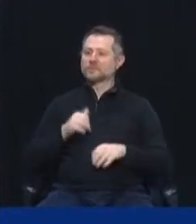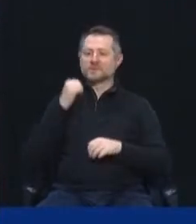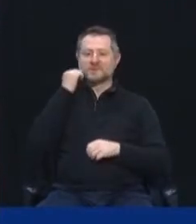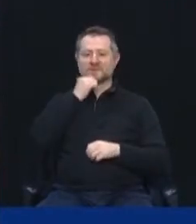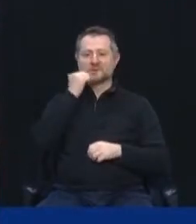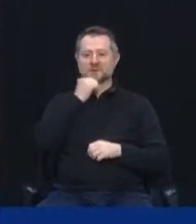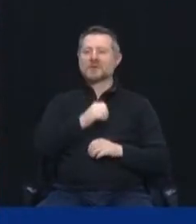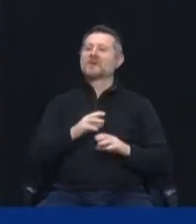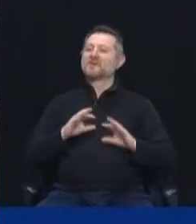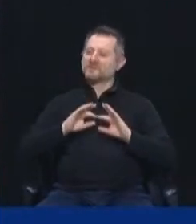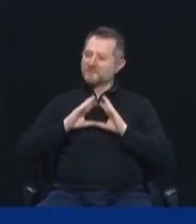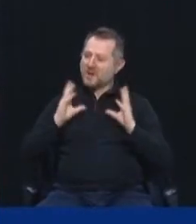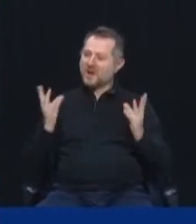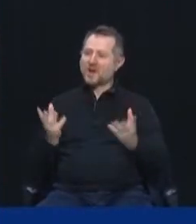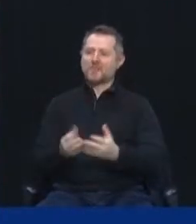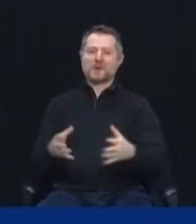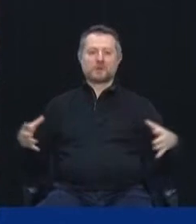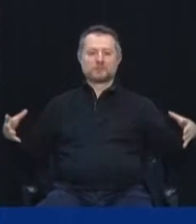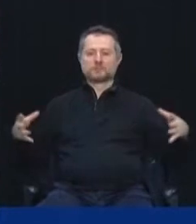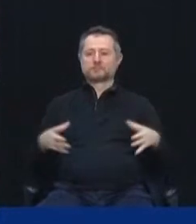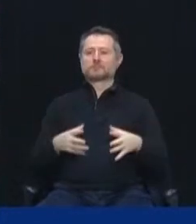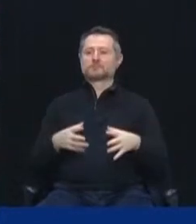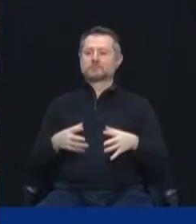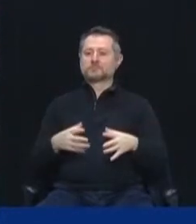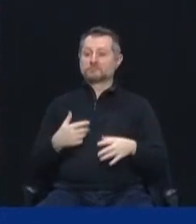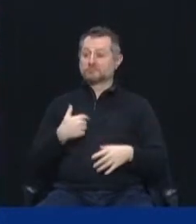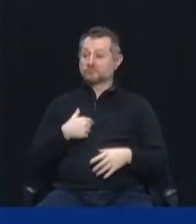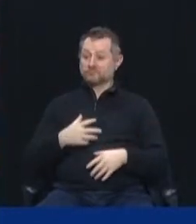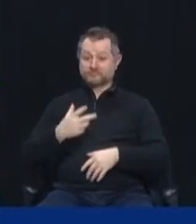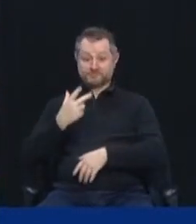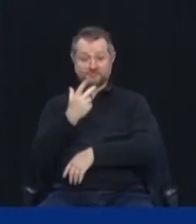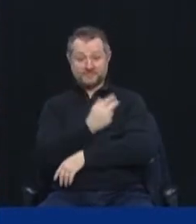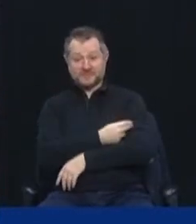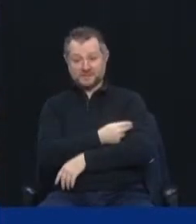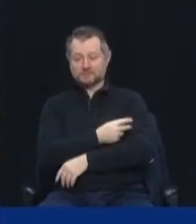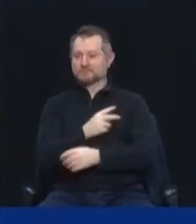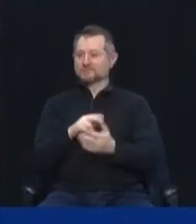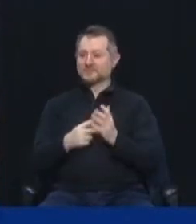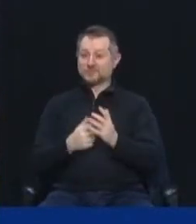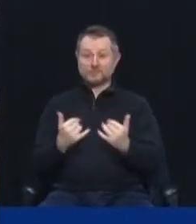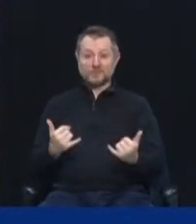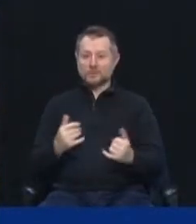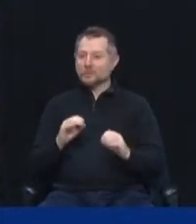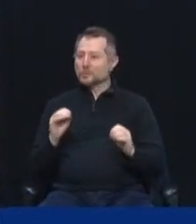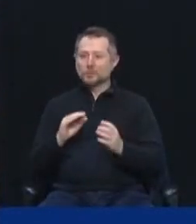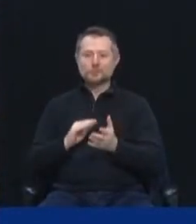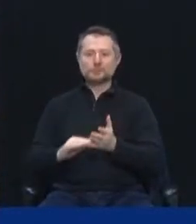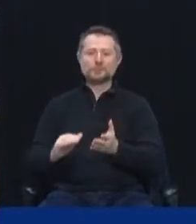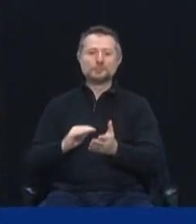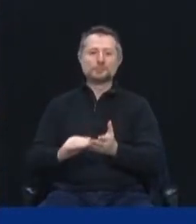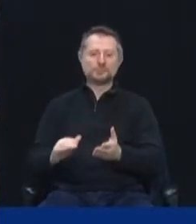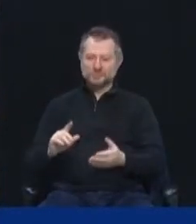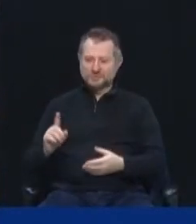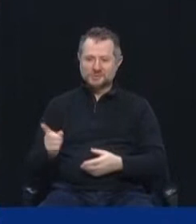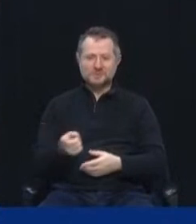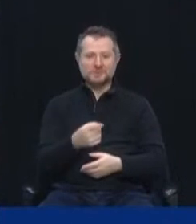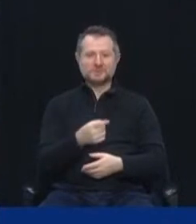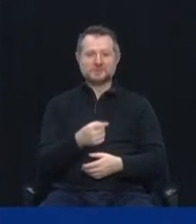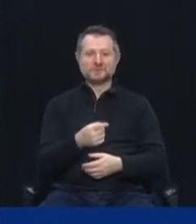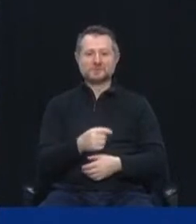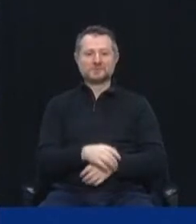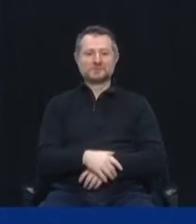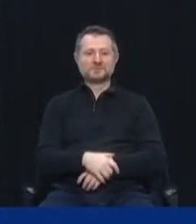And with this vaccine, there are no more excuses No